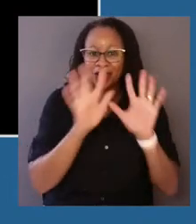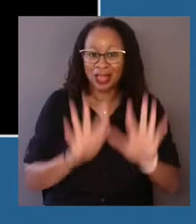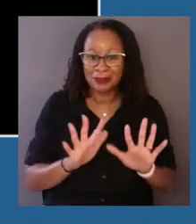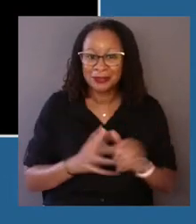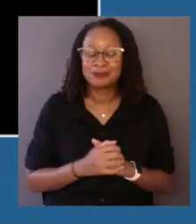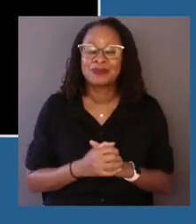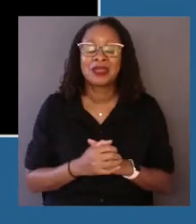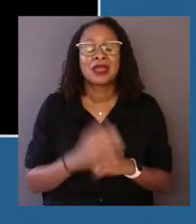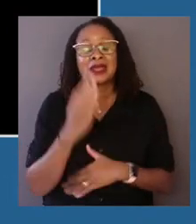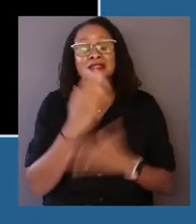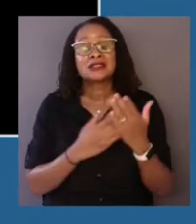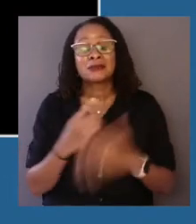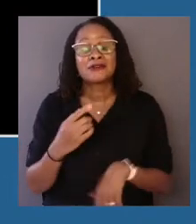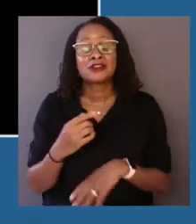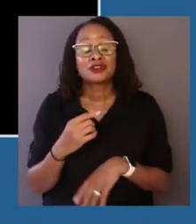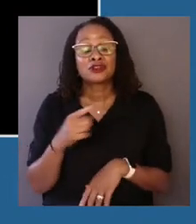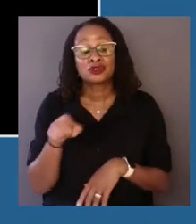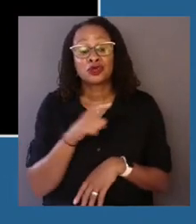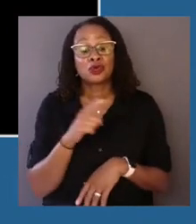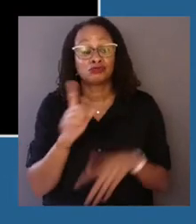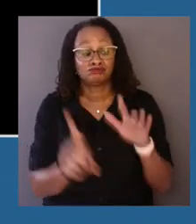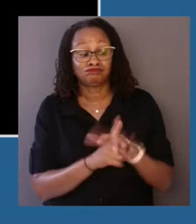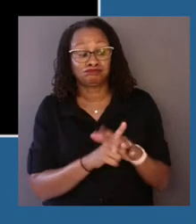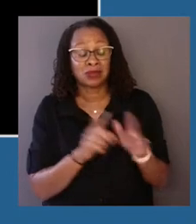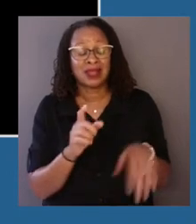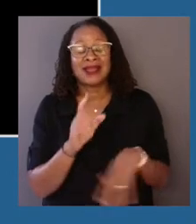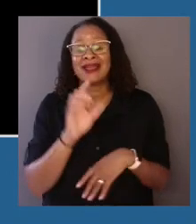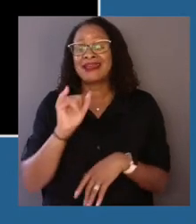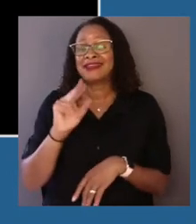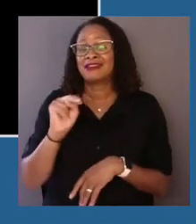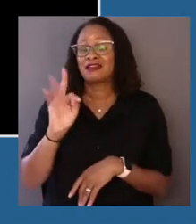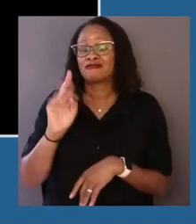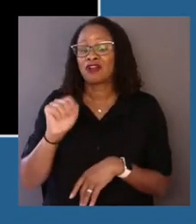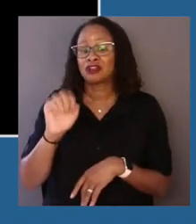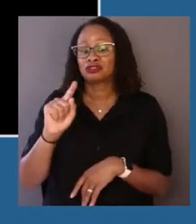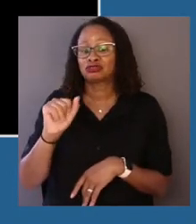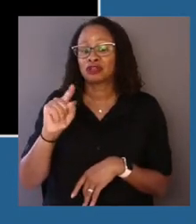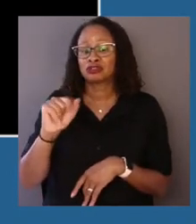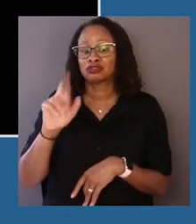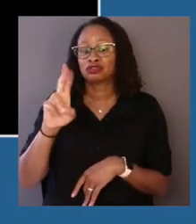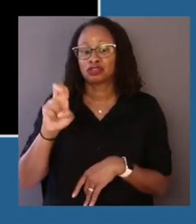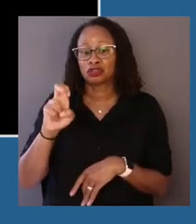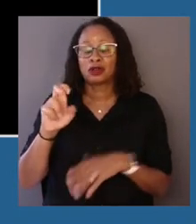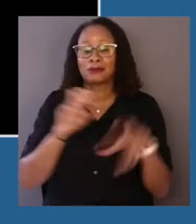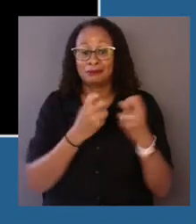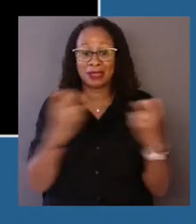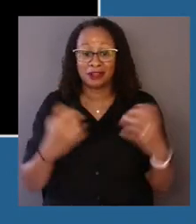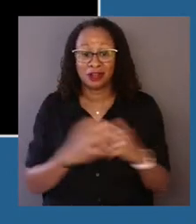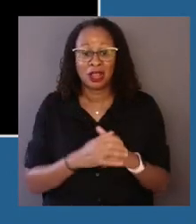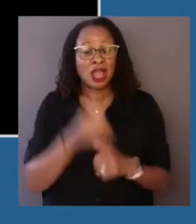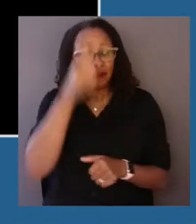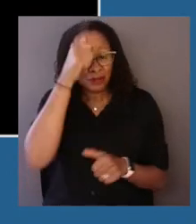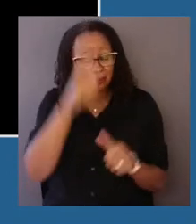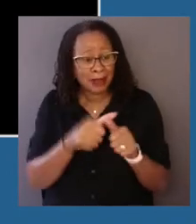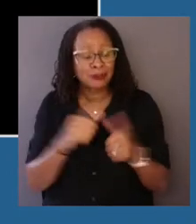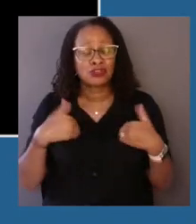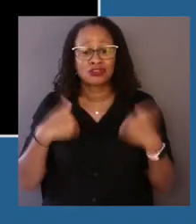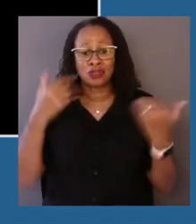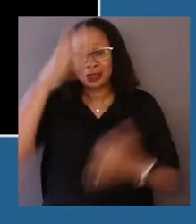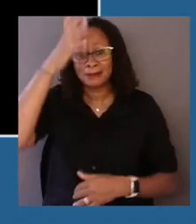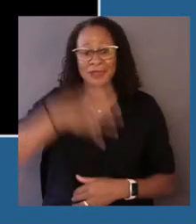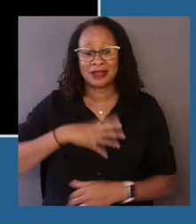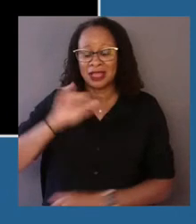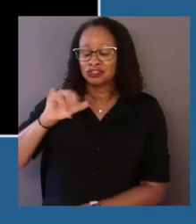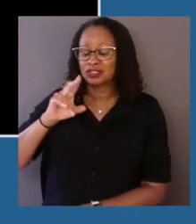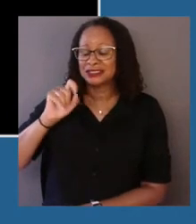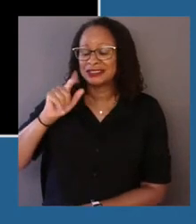you who attended our infrastructure panel might remember the extremely compelling young man, Justin J. Pearson, who's